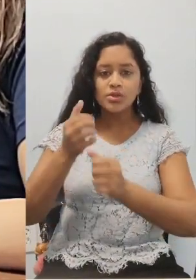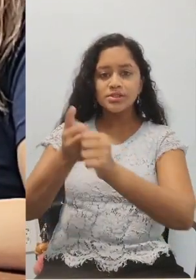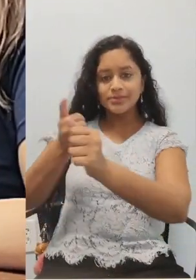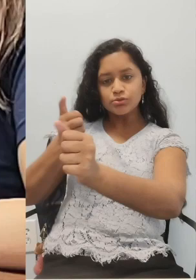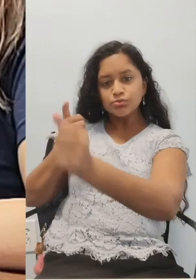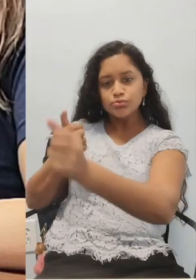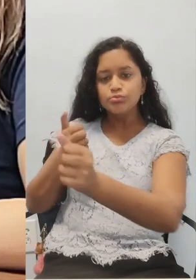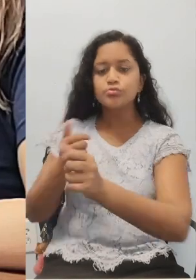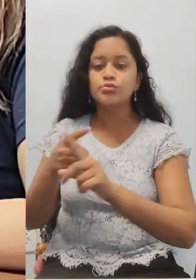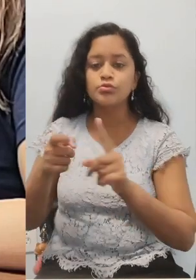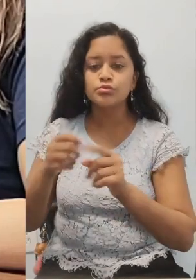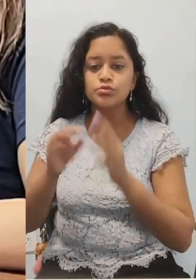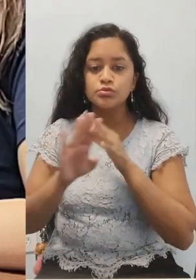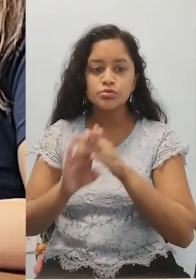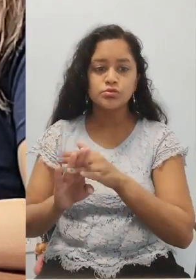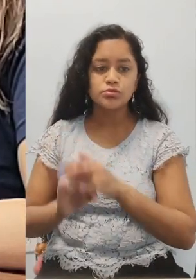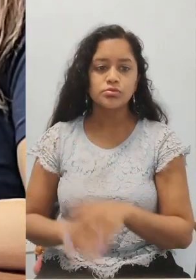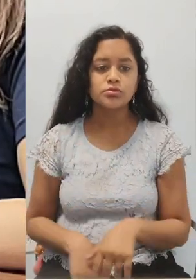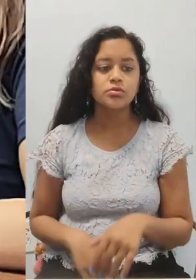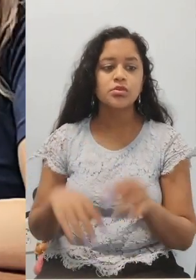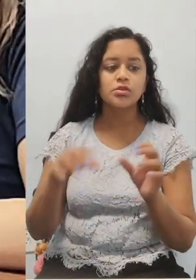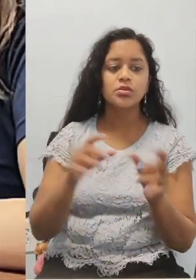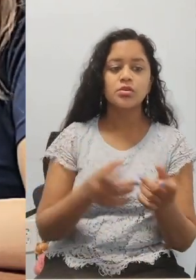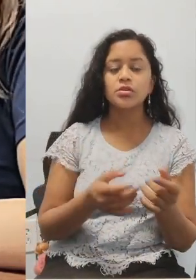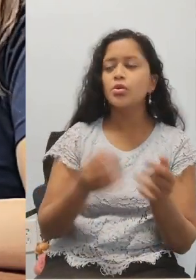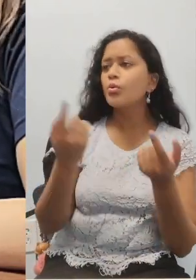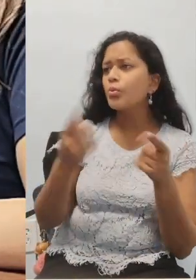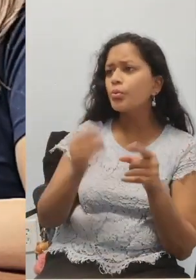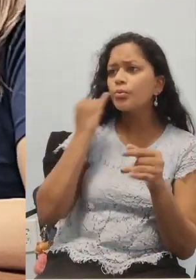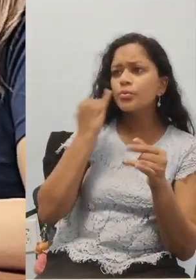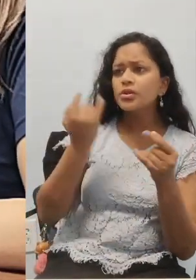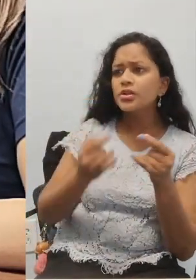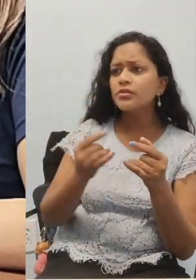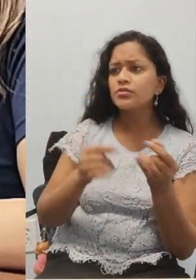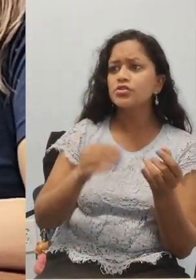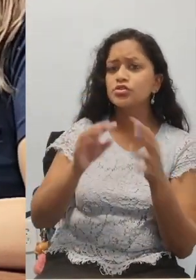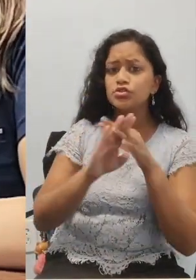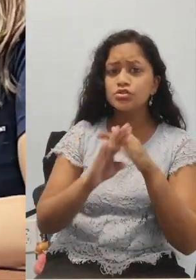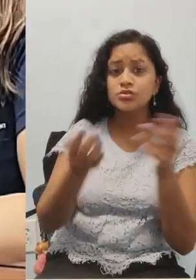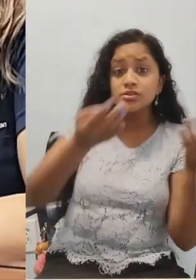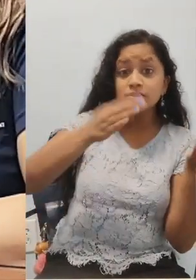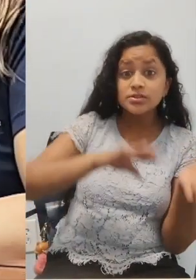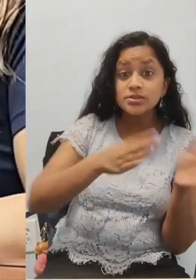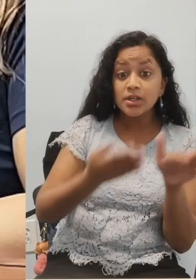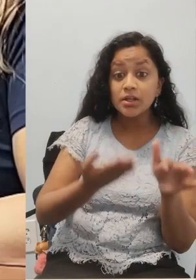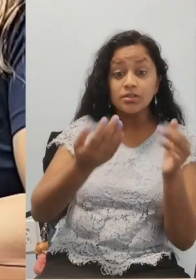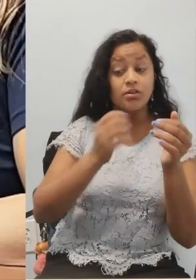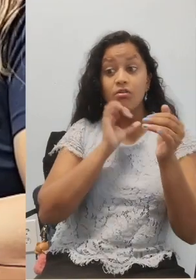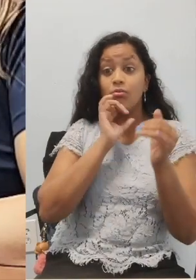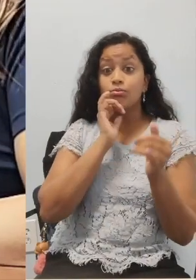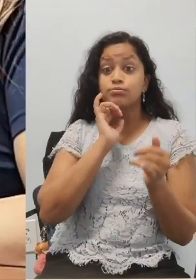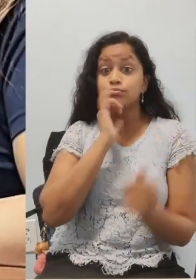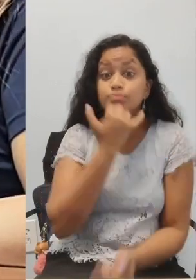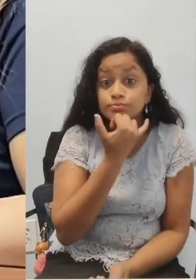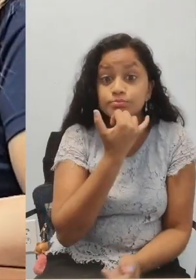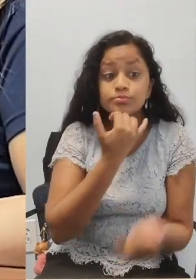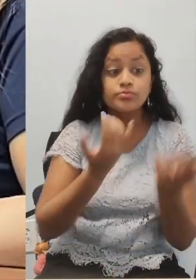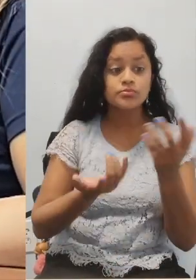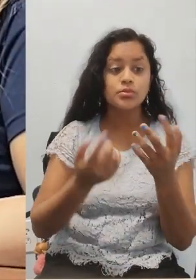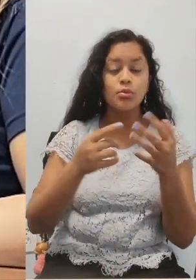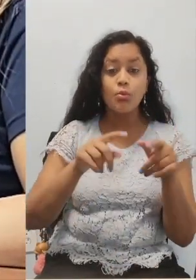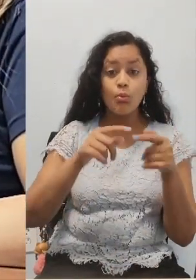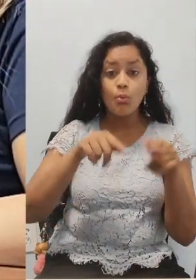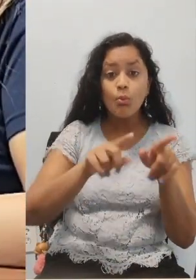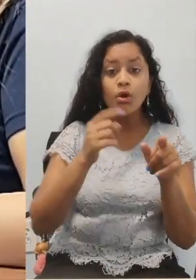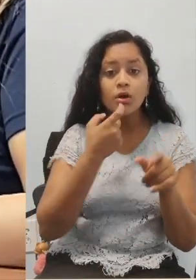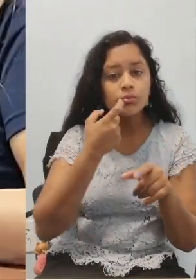it? What would you do then? Call us. So we have had those incidences before when